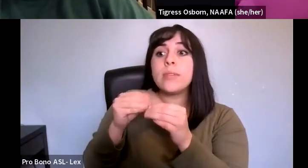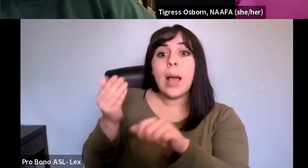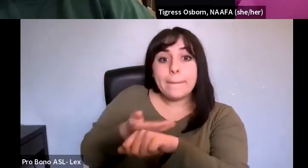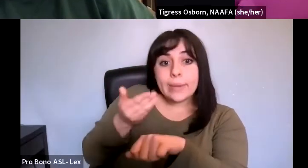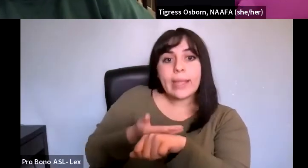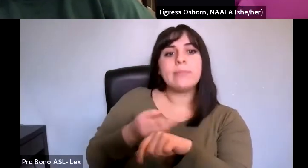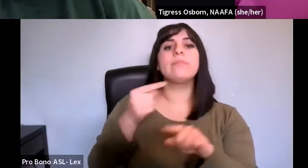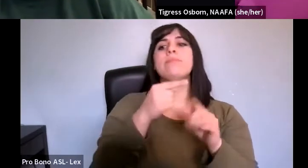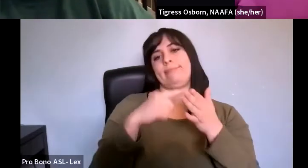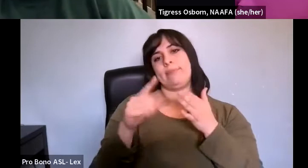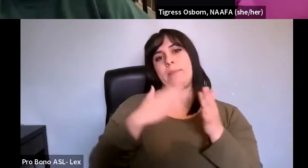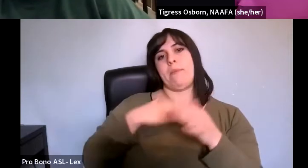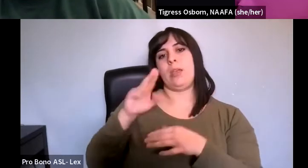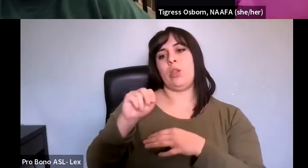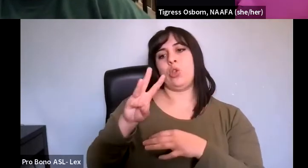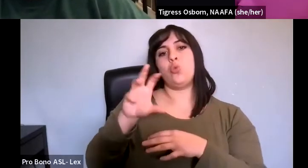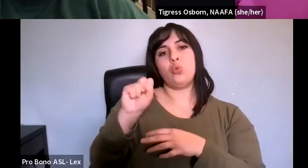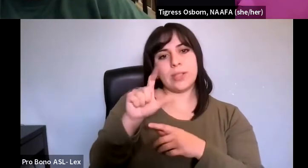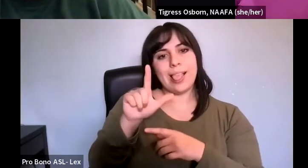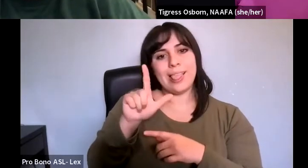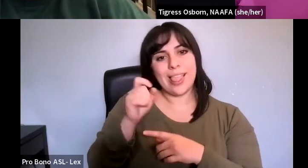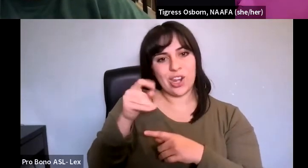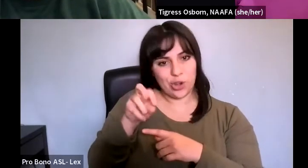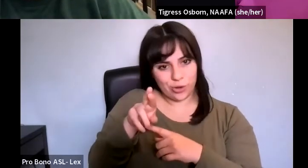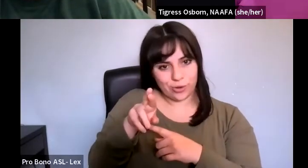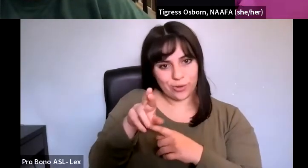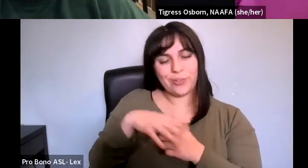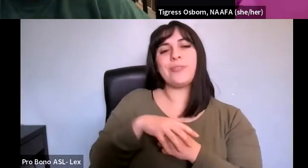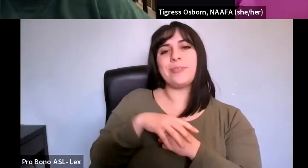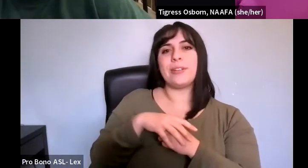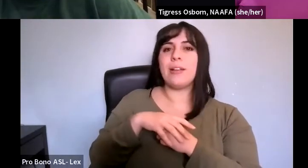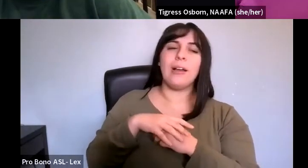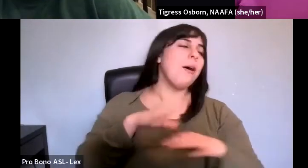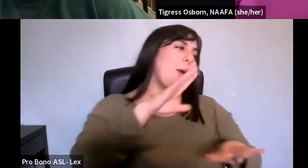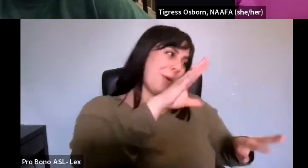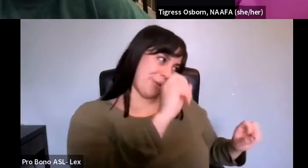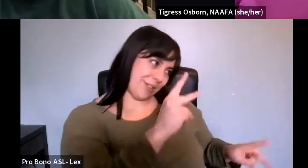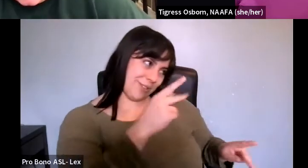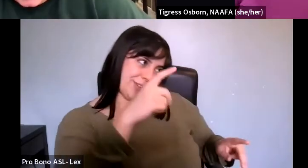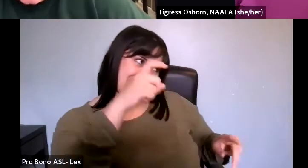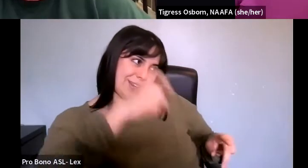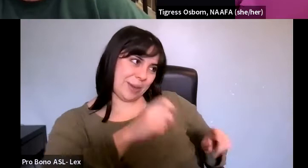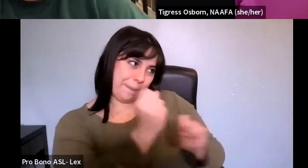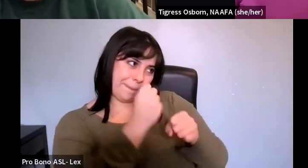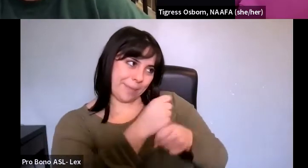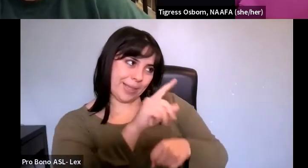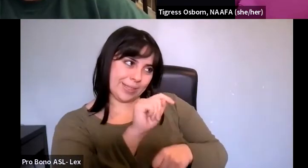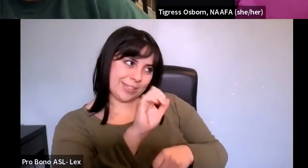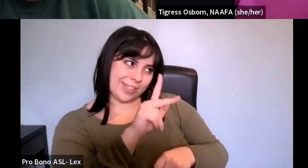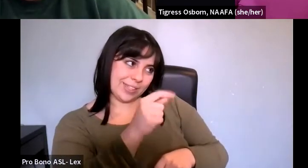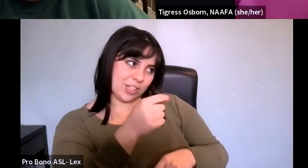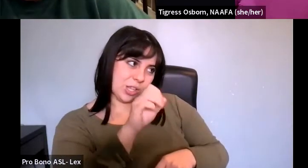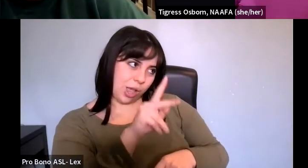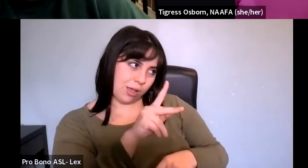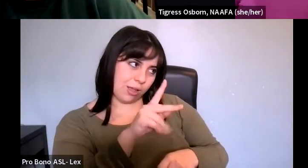the way to go. Sophie, we need to make a TikTok of this poem, though, because we both need to be on TikTok more than we